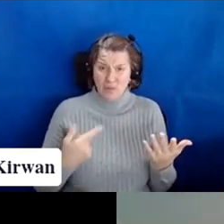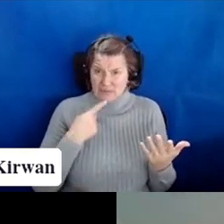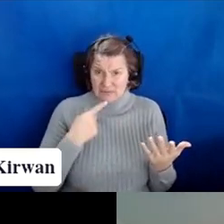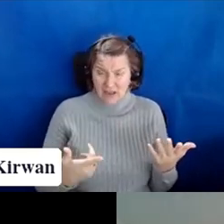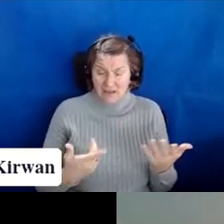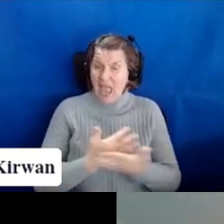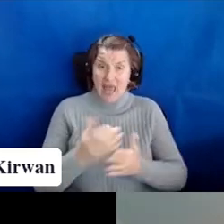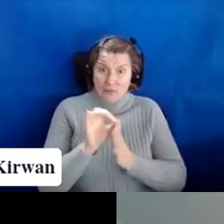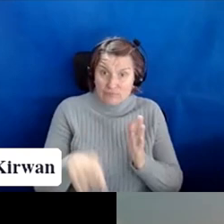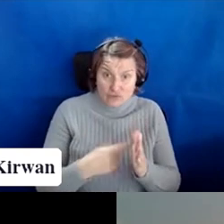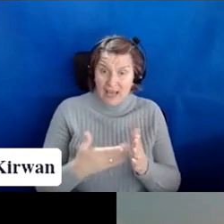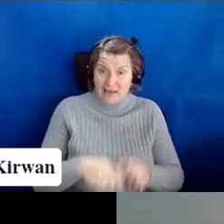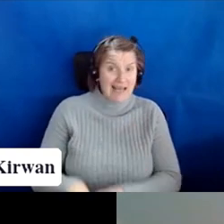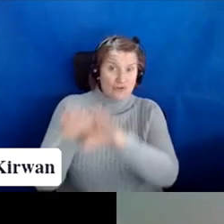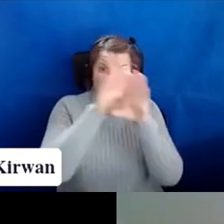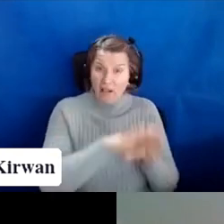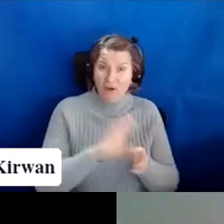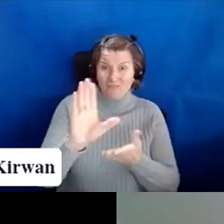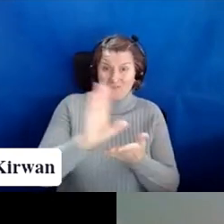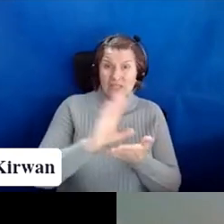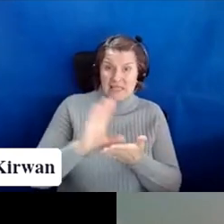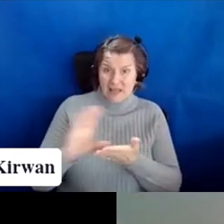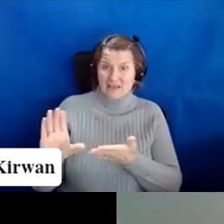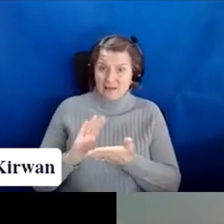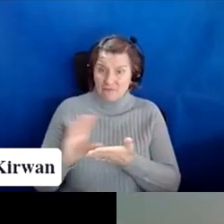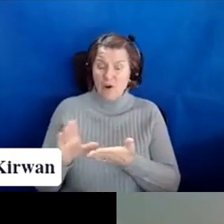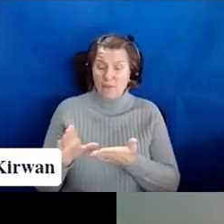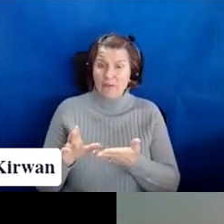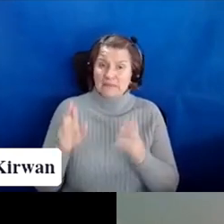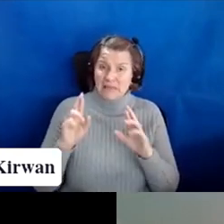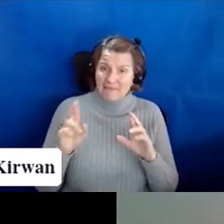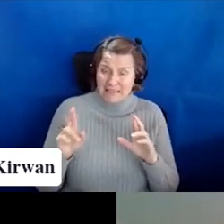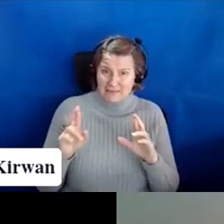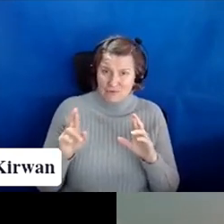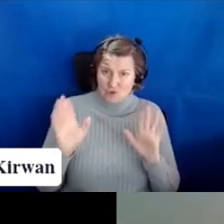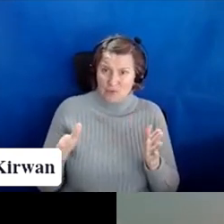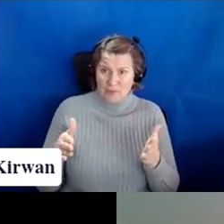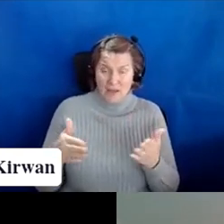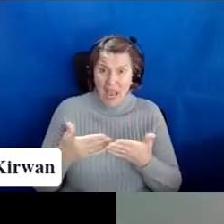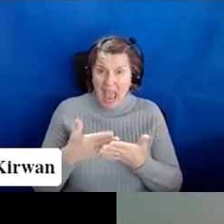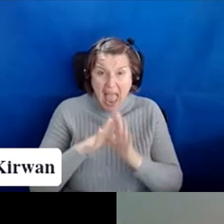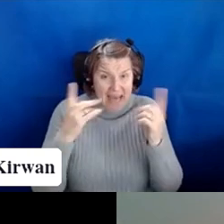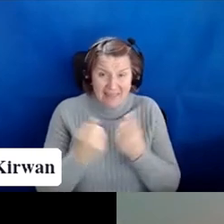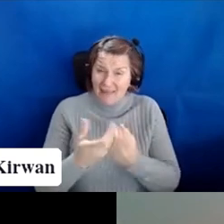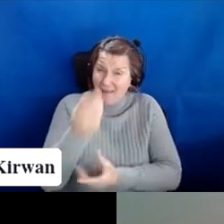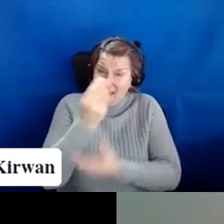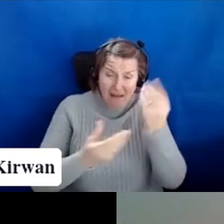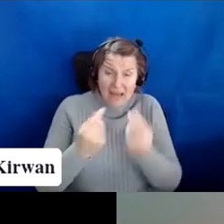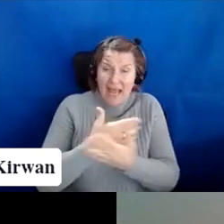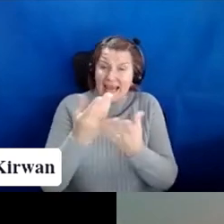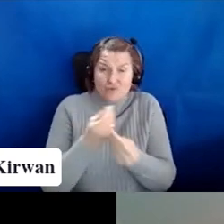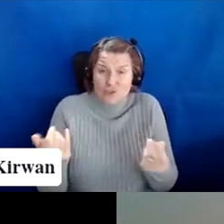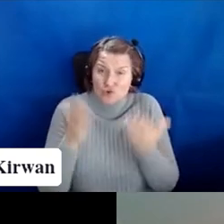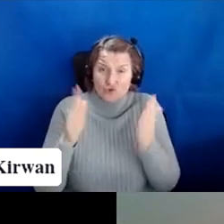any project, especially a national one, especially a funded one from stuff like National Heritage Fund, you should be like, anything learning, any resources should be